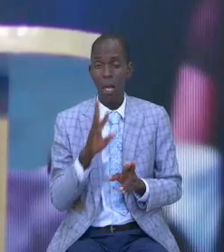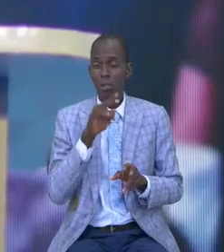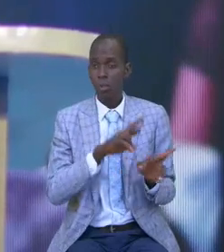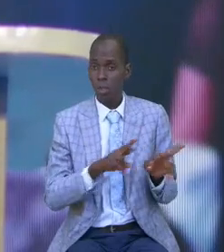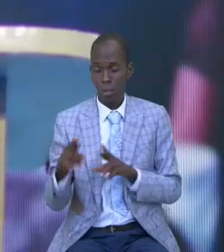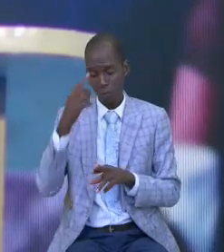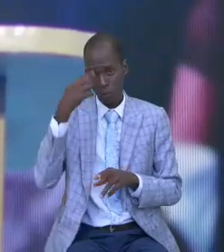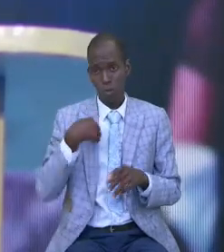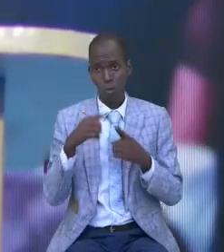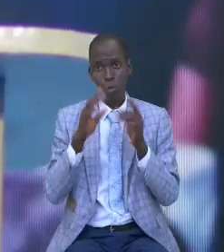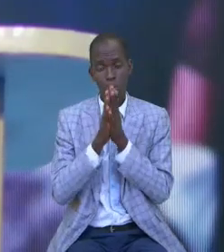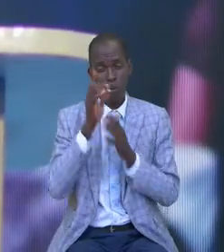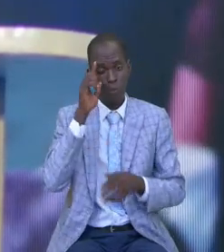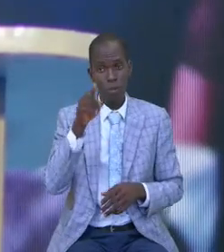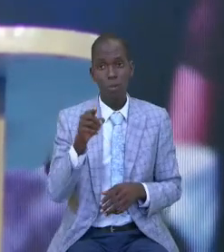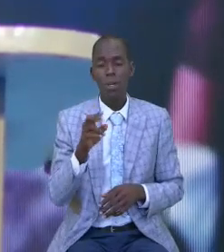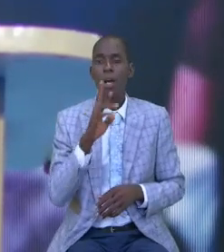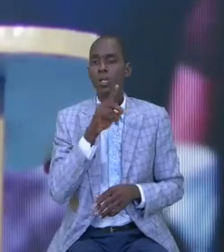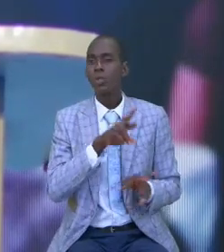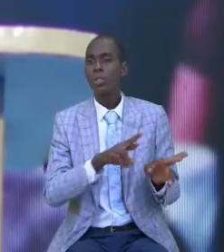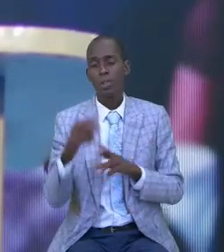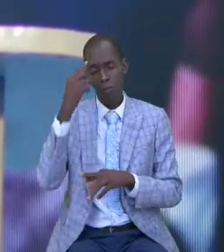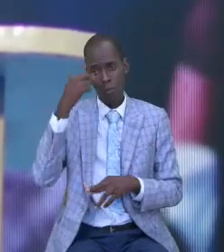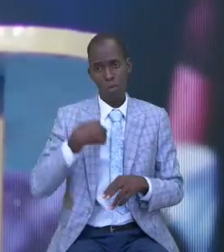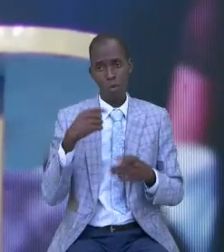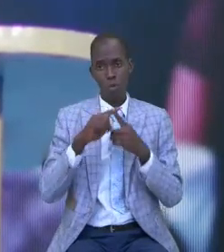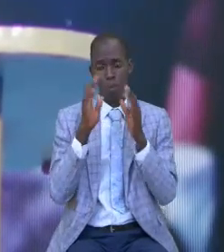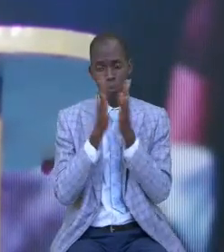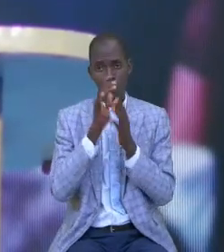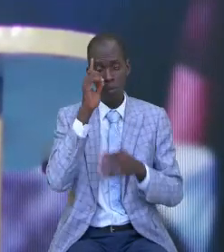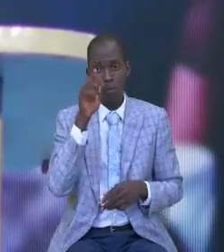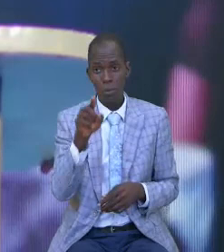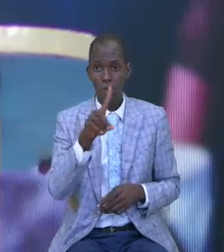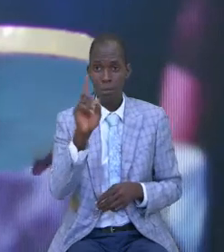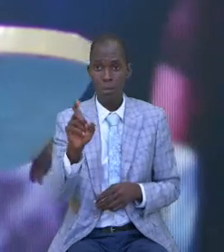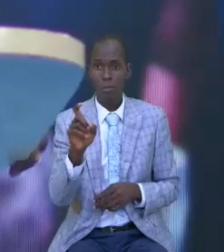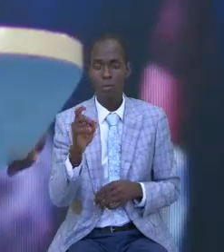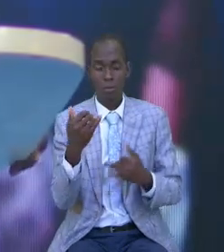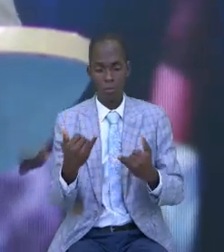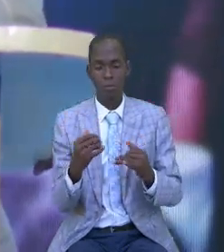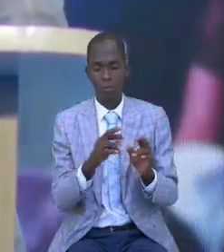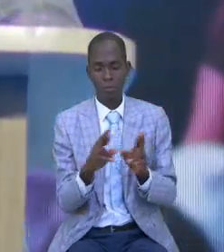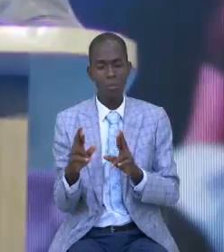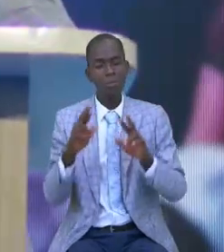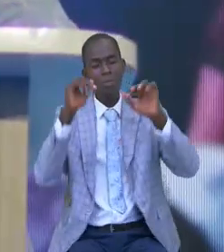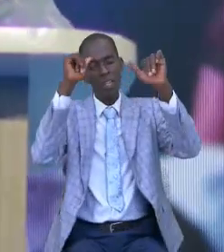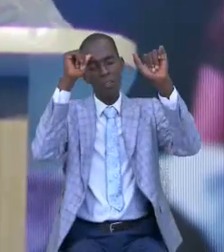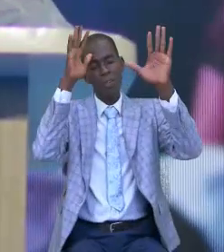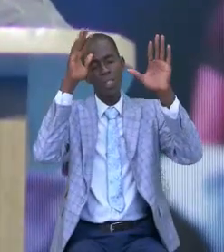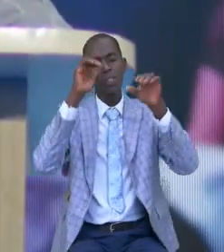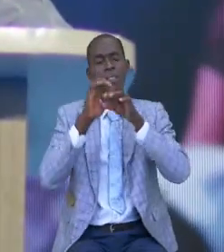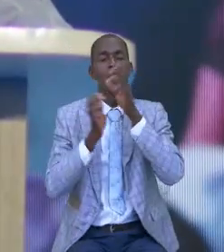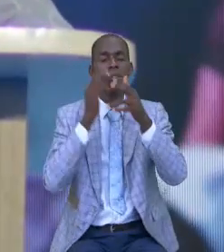prayer? I said, are you ready for the prayer? Father, in